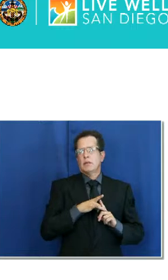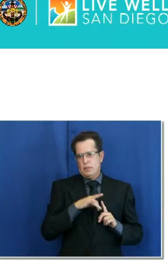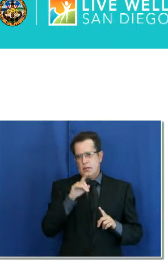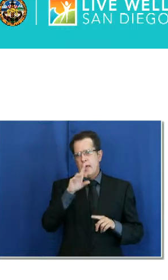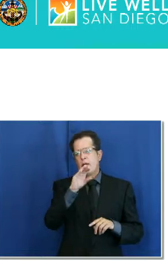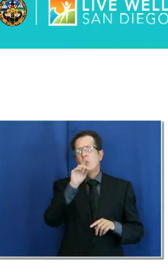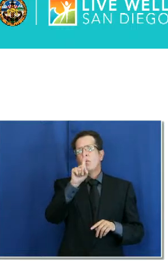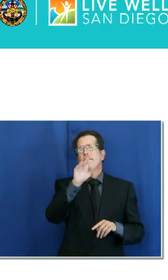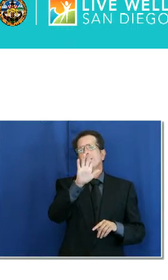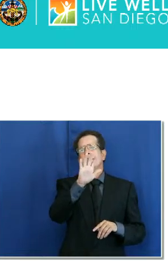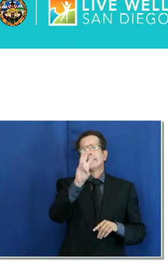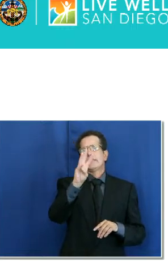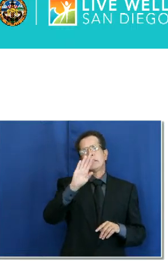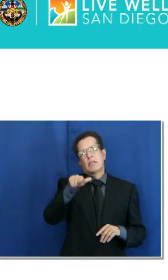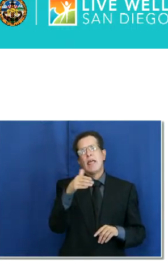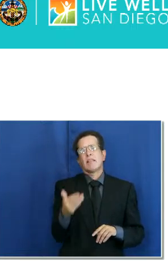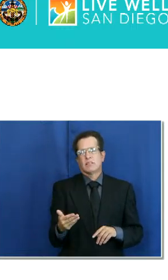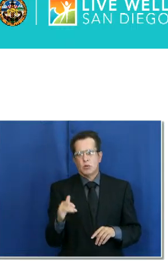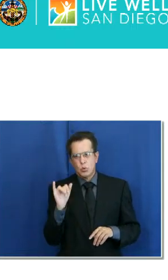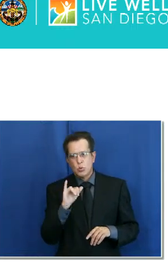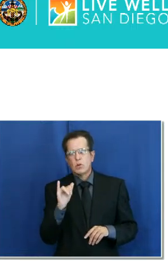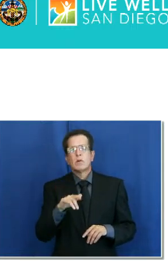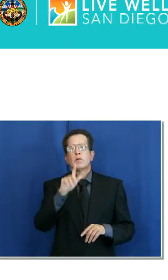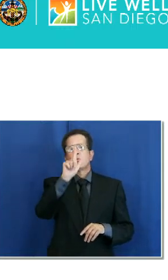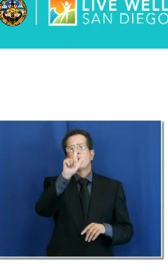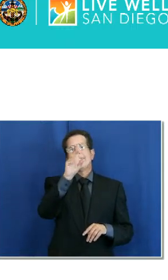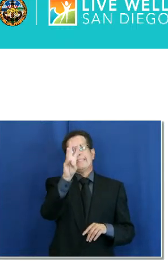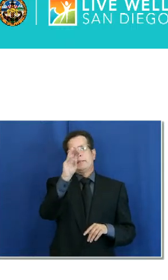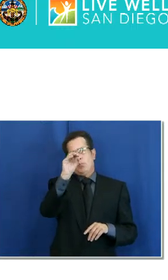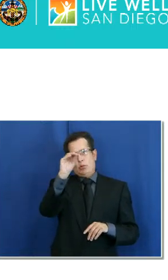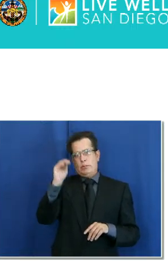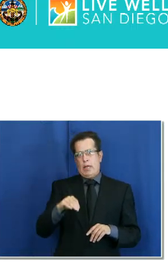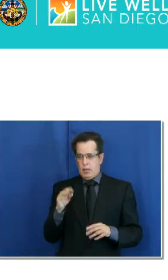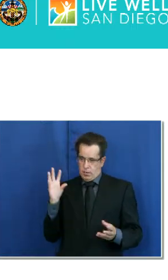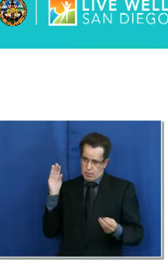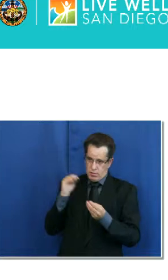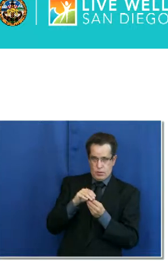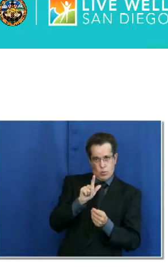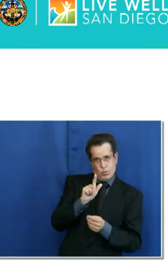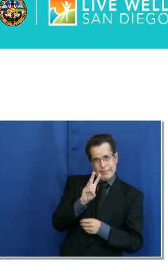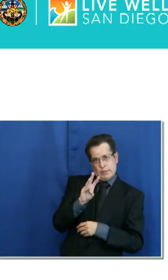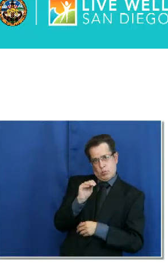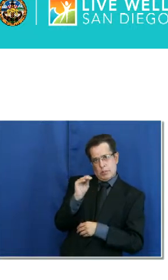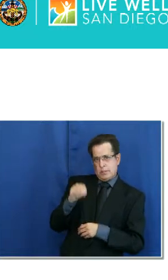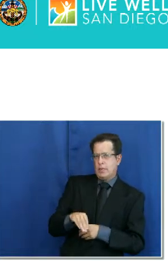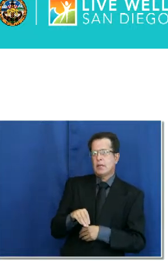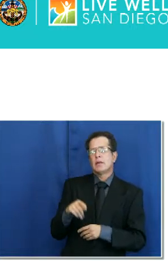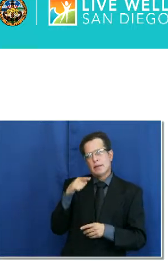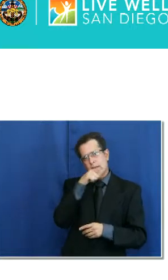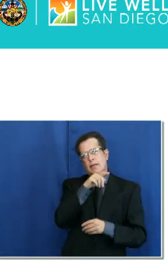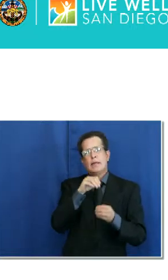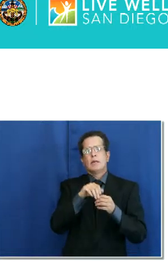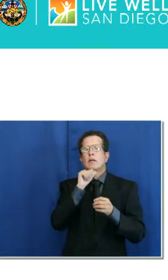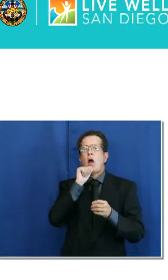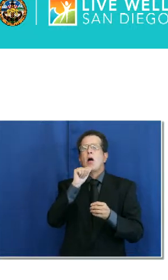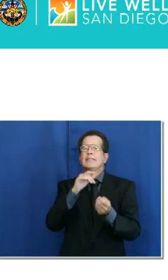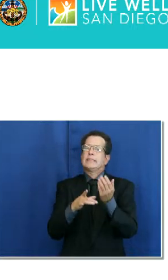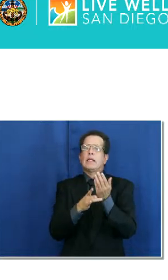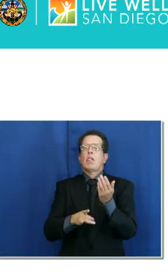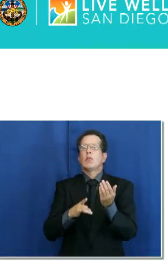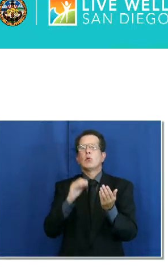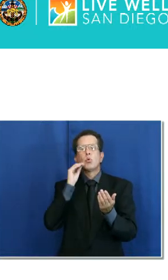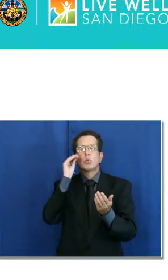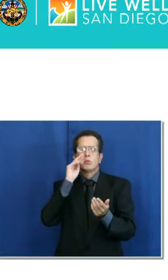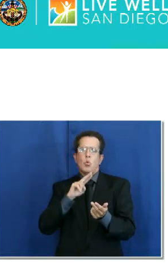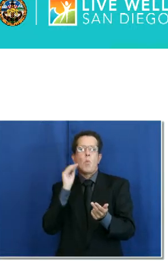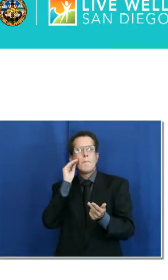156 deaths. 33 or 26% of the 127 active outbreaks are in non-skilled nursing